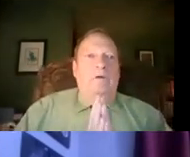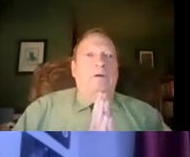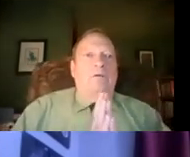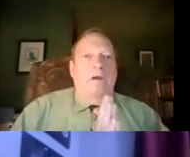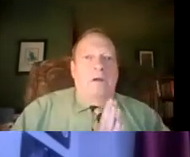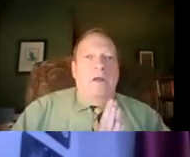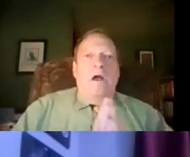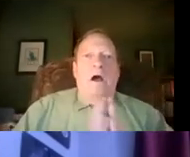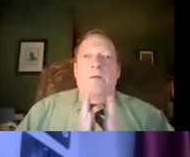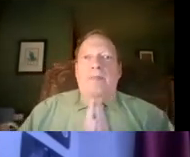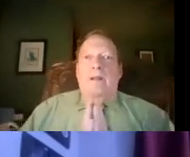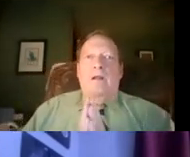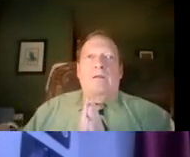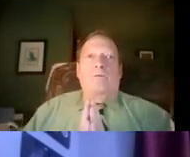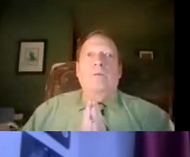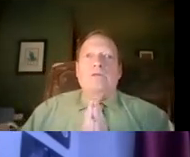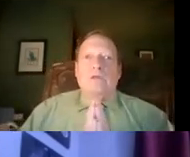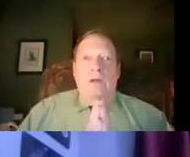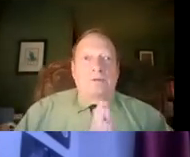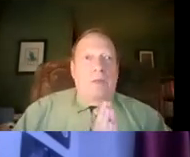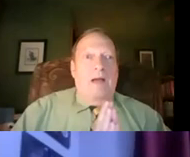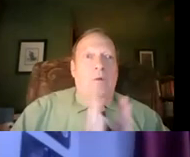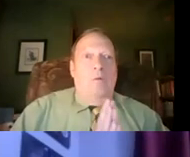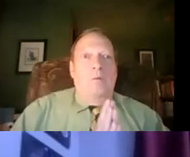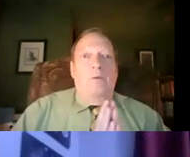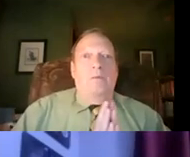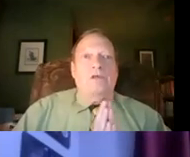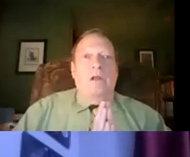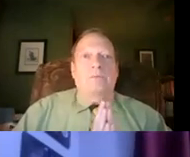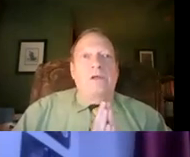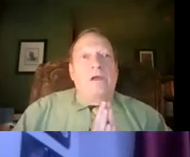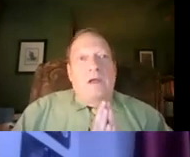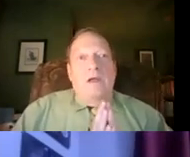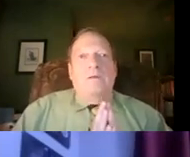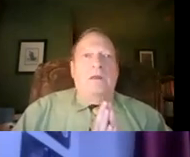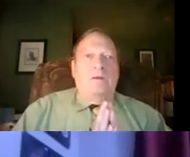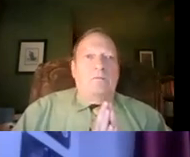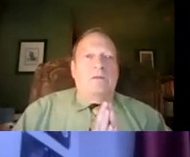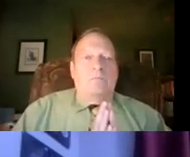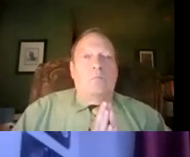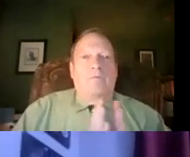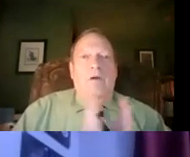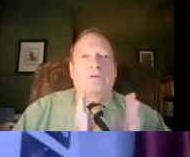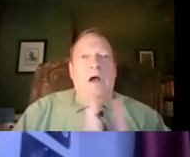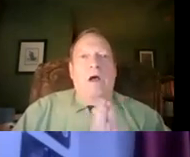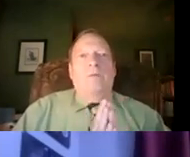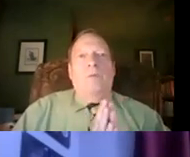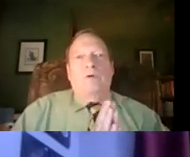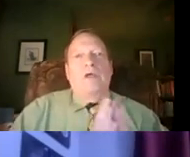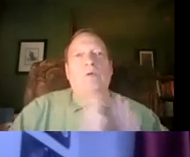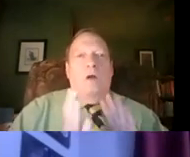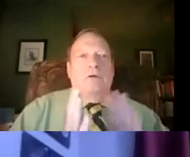leader in creating women's clubs, Black women's clubs, and they were very much on